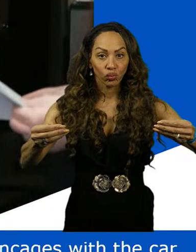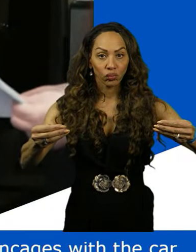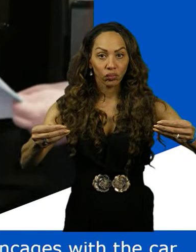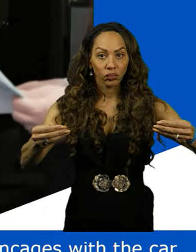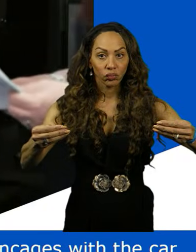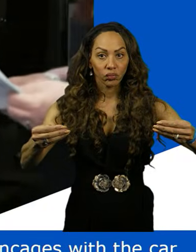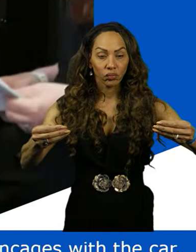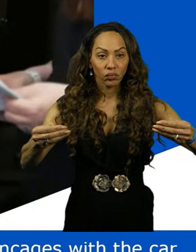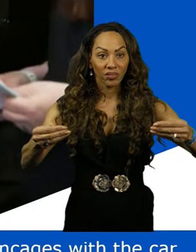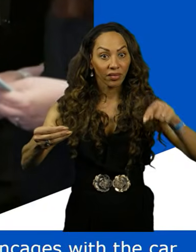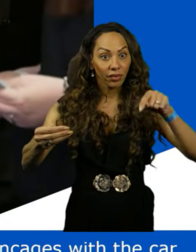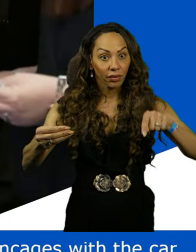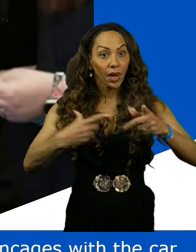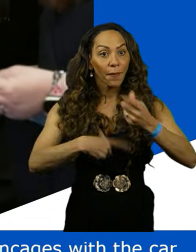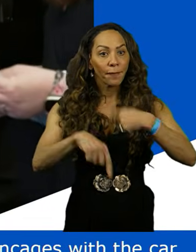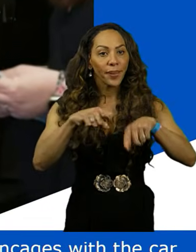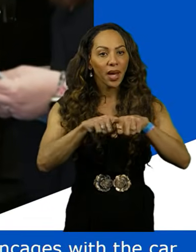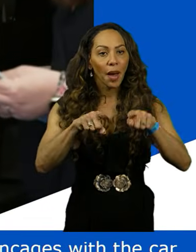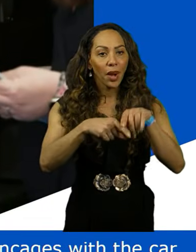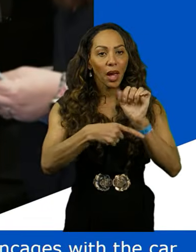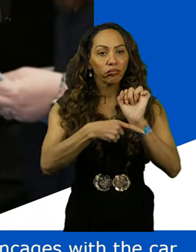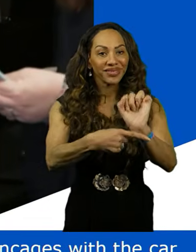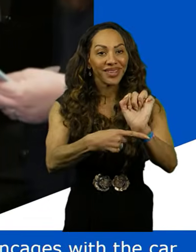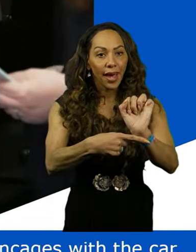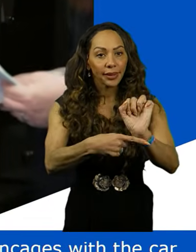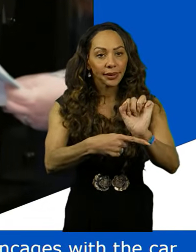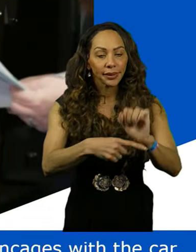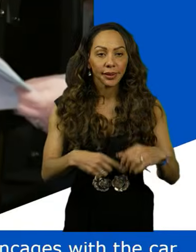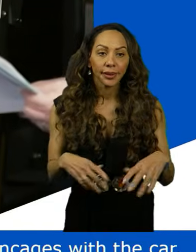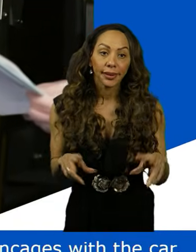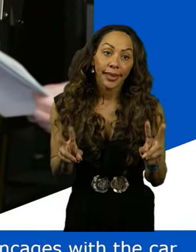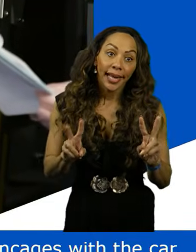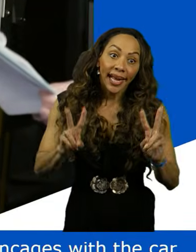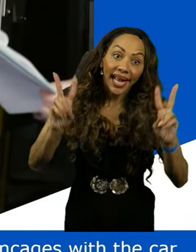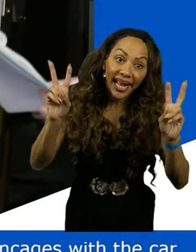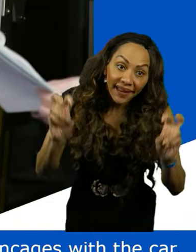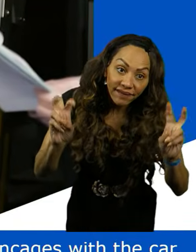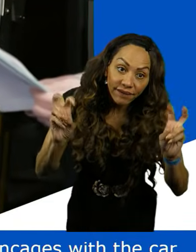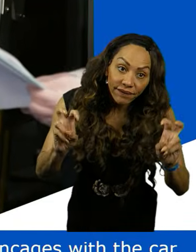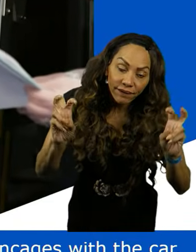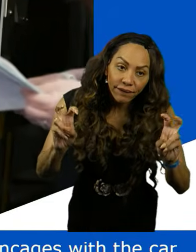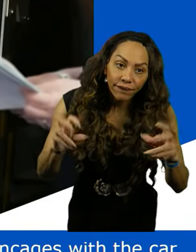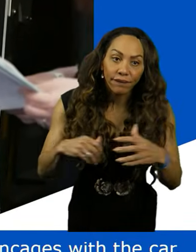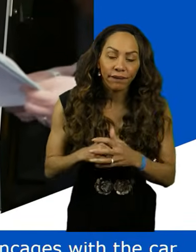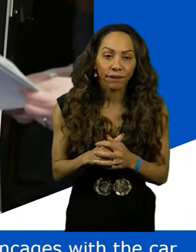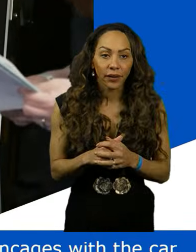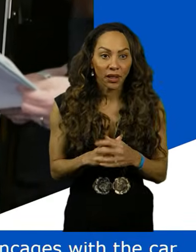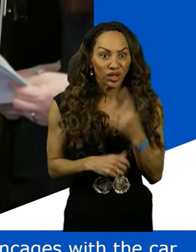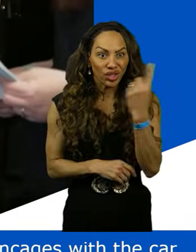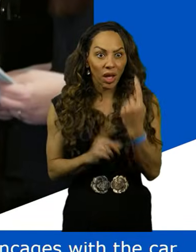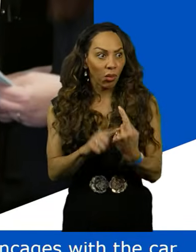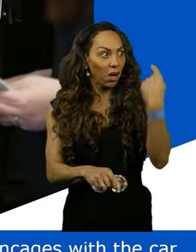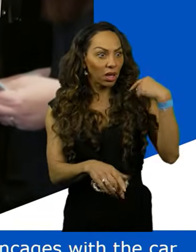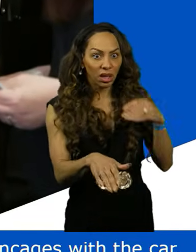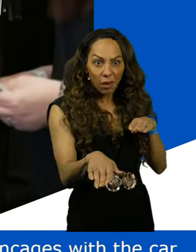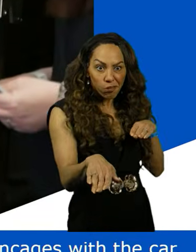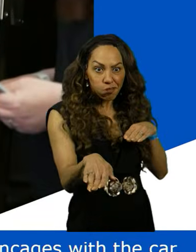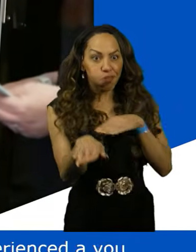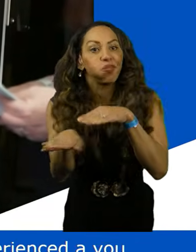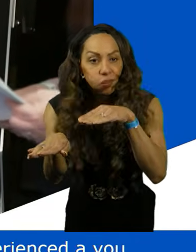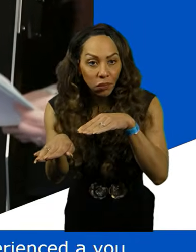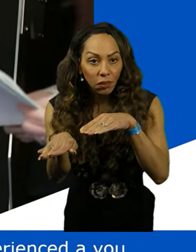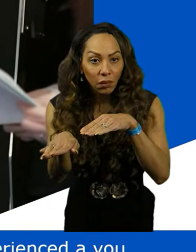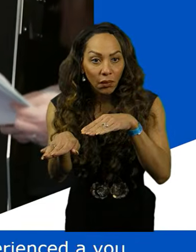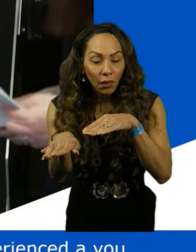secondary level of protection. So if the car experienced a heavy rear impact, that would